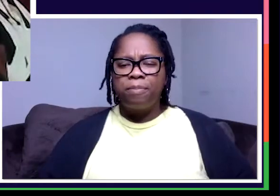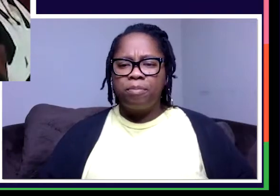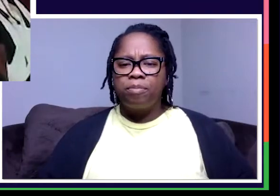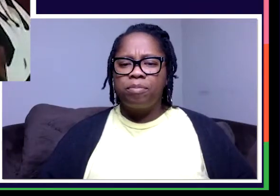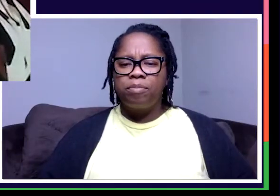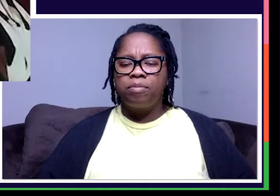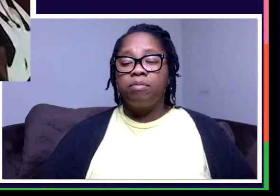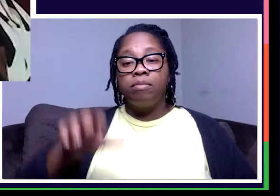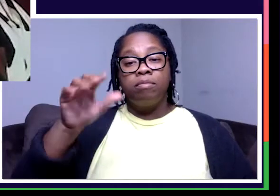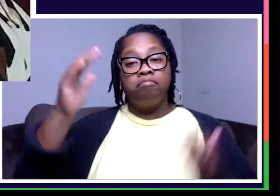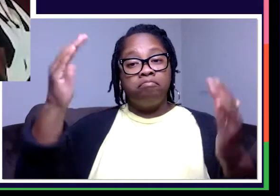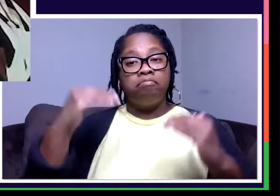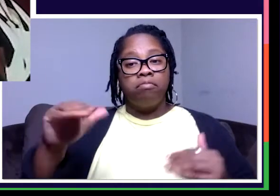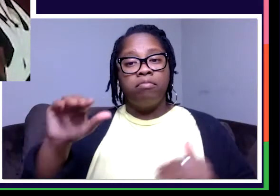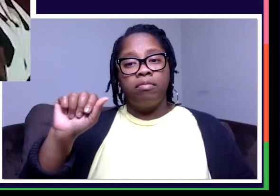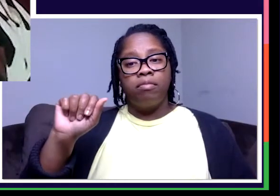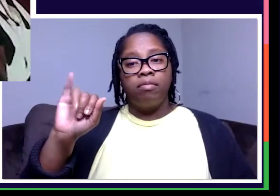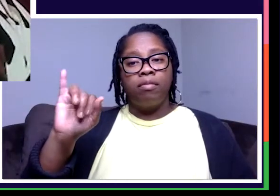students.